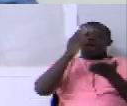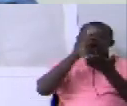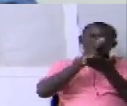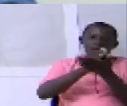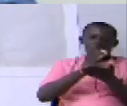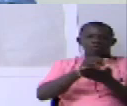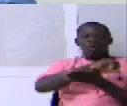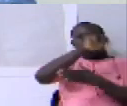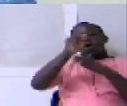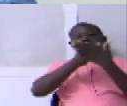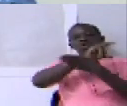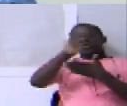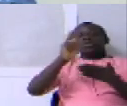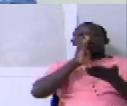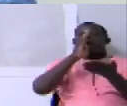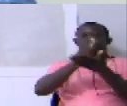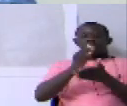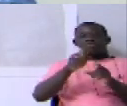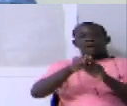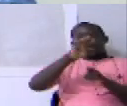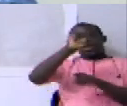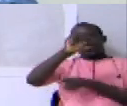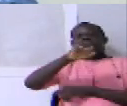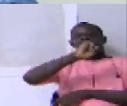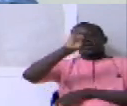Ijame, correct?